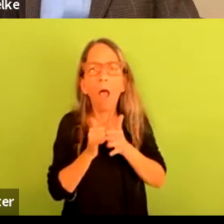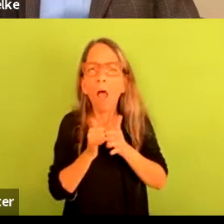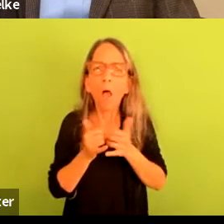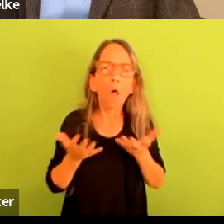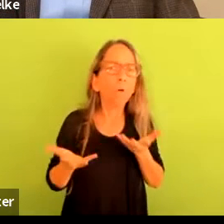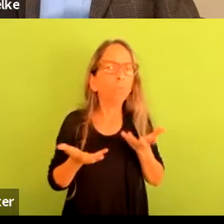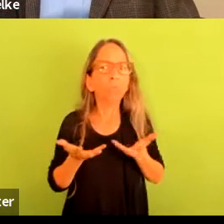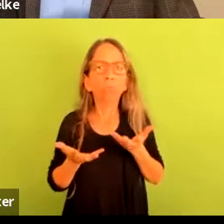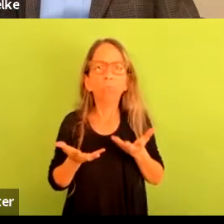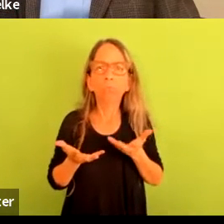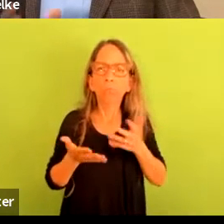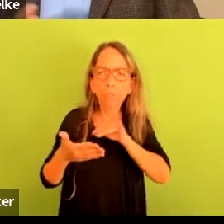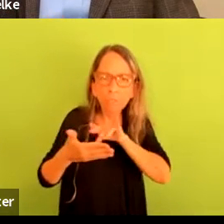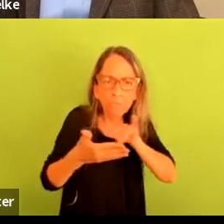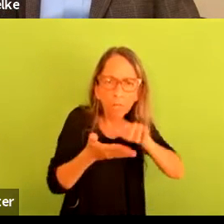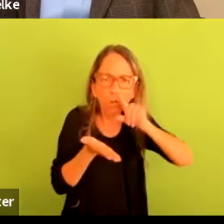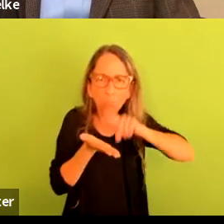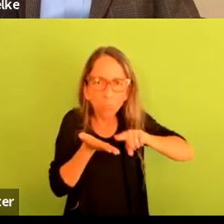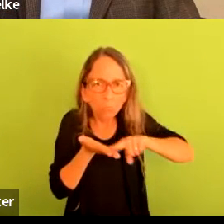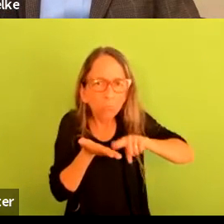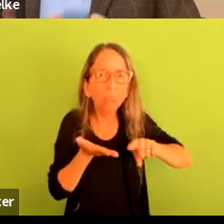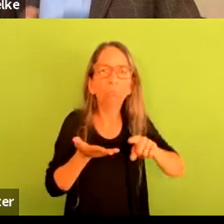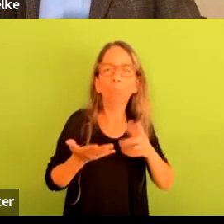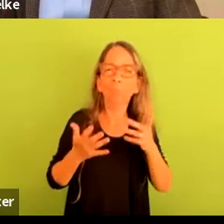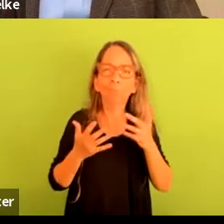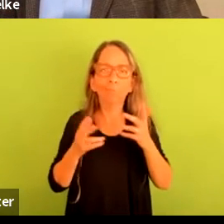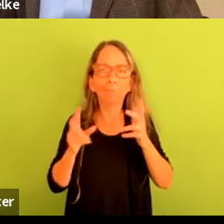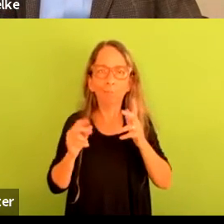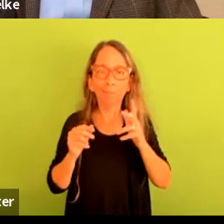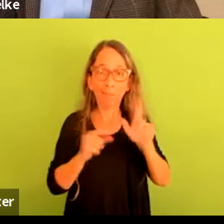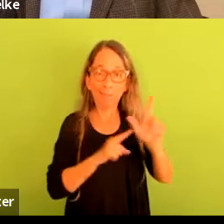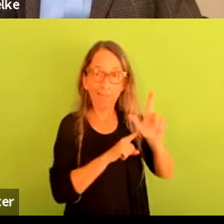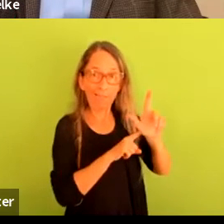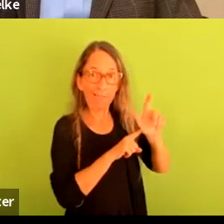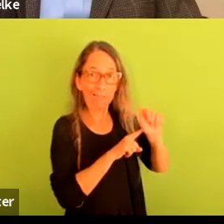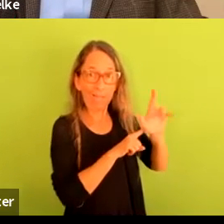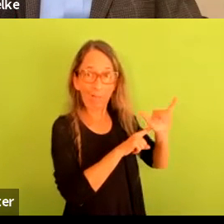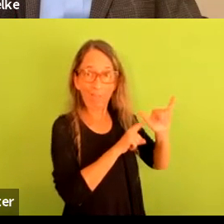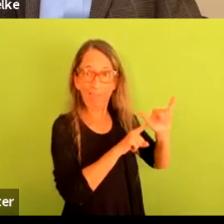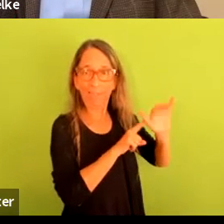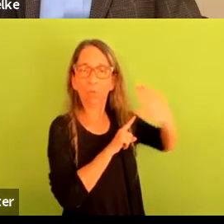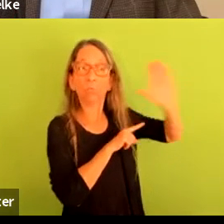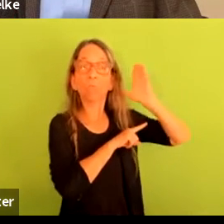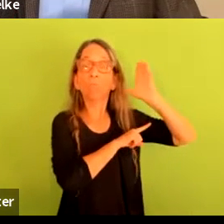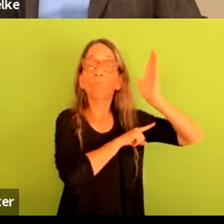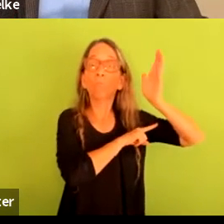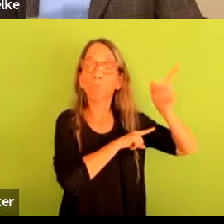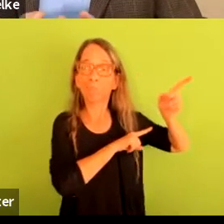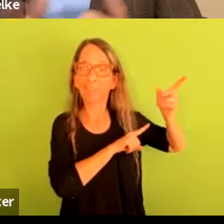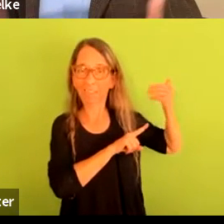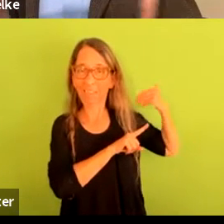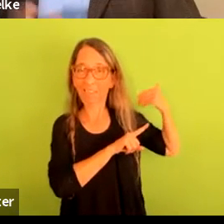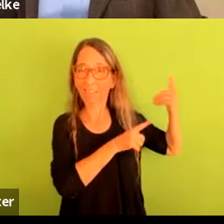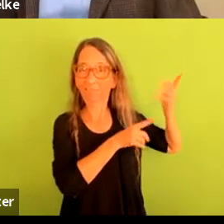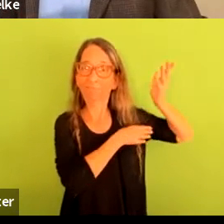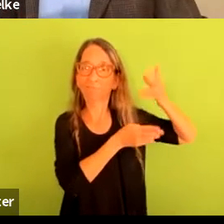things. And this is something that actually Larry kind of kicked off his presentation with, so I'll start with that. So